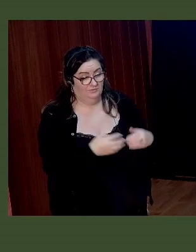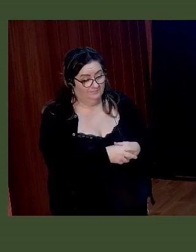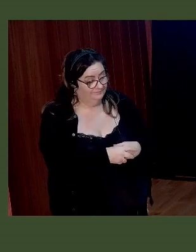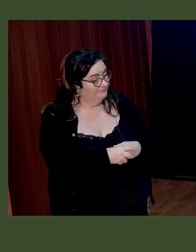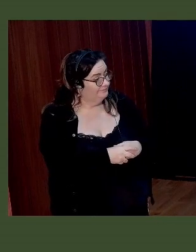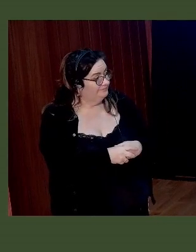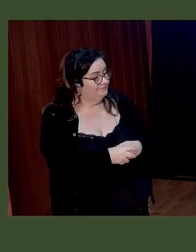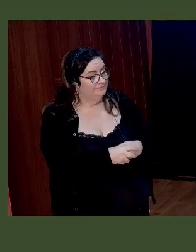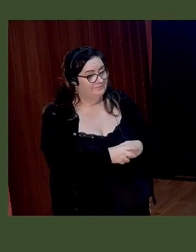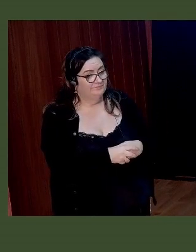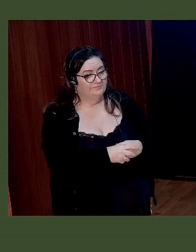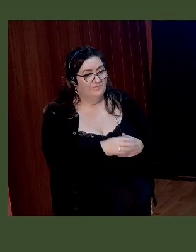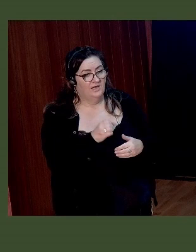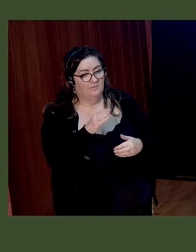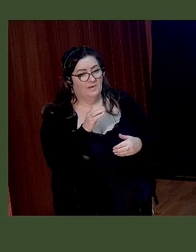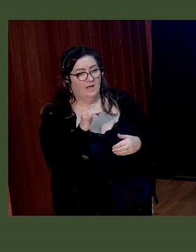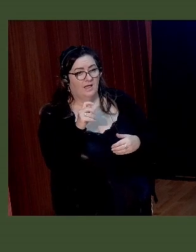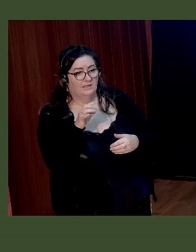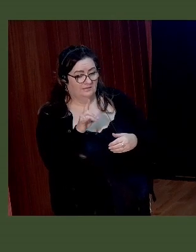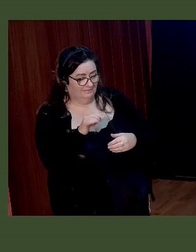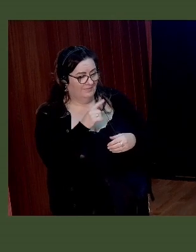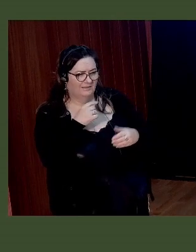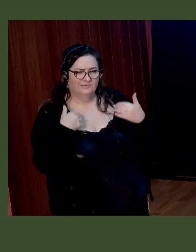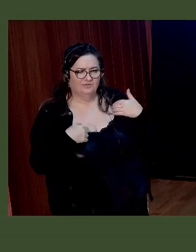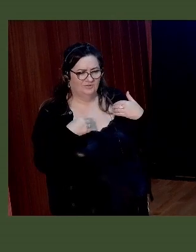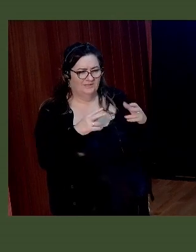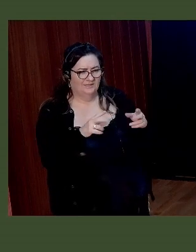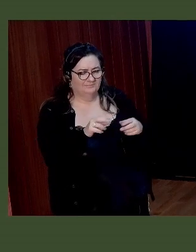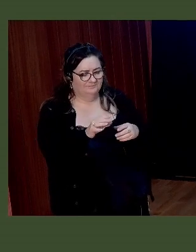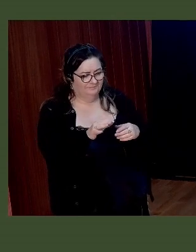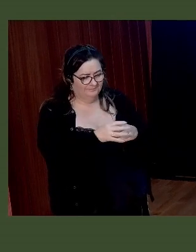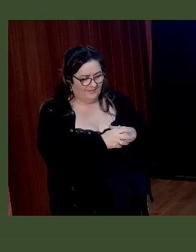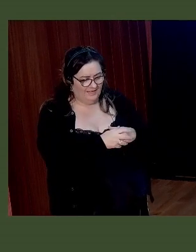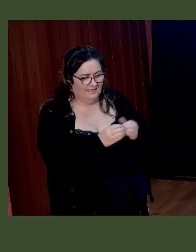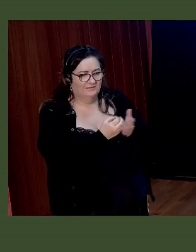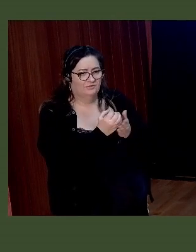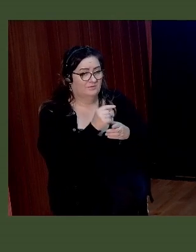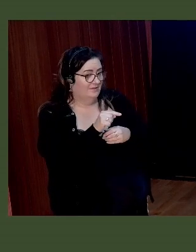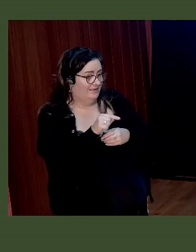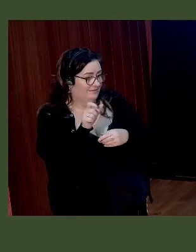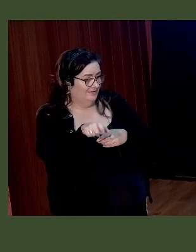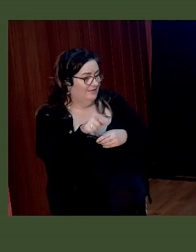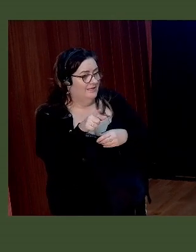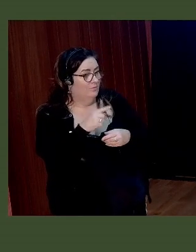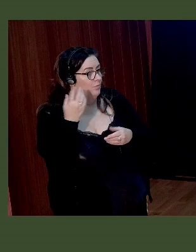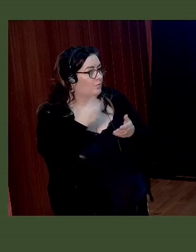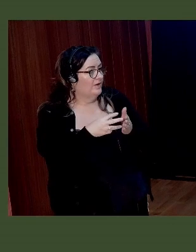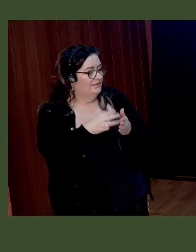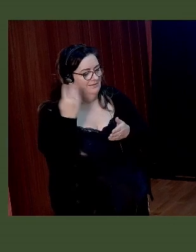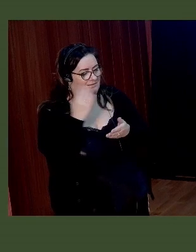Erin de Blyde made a very interesting description of this in